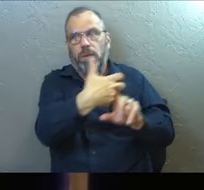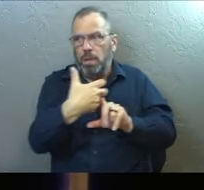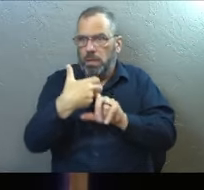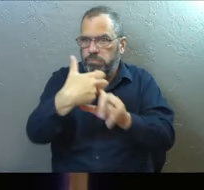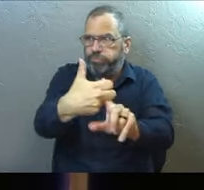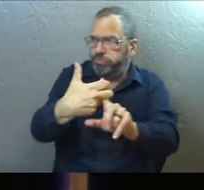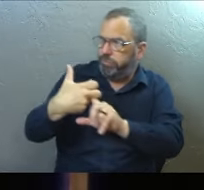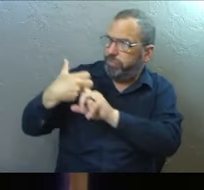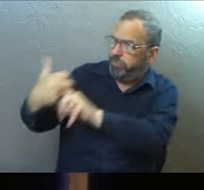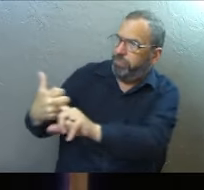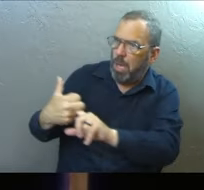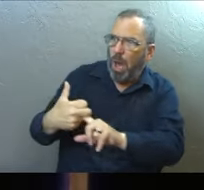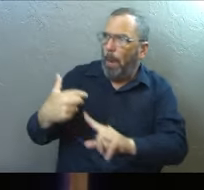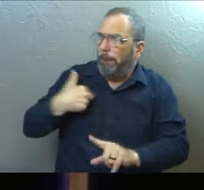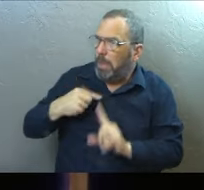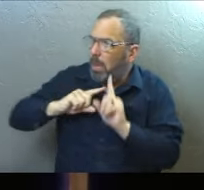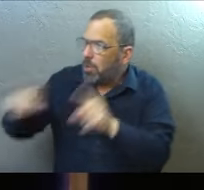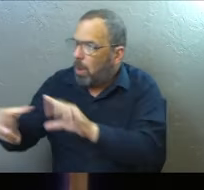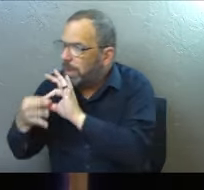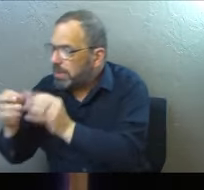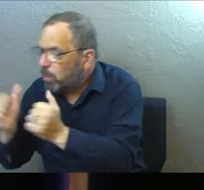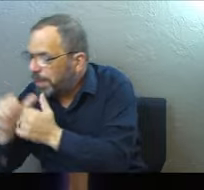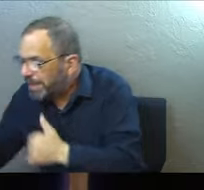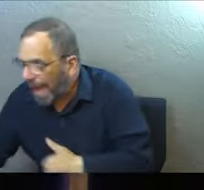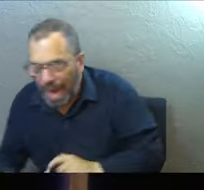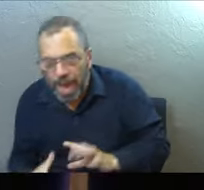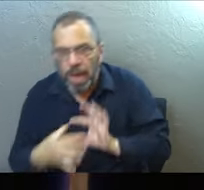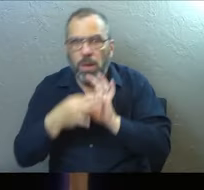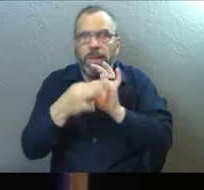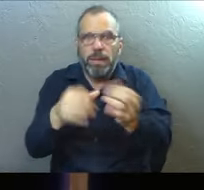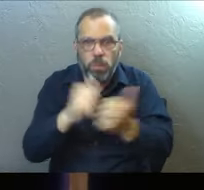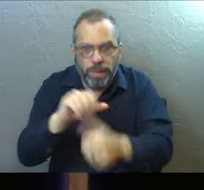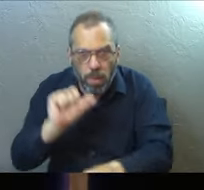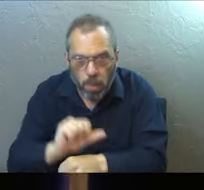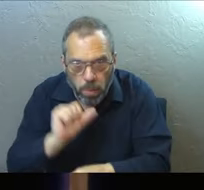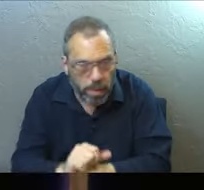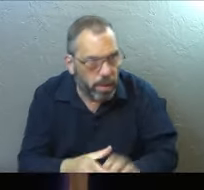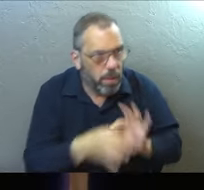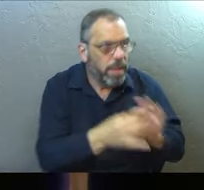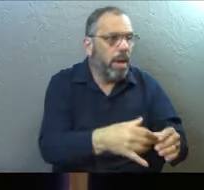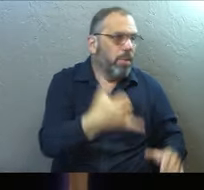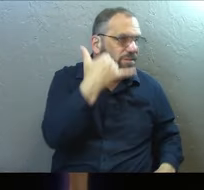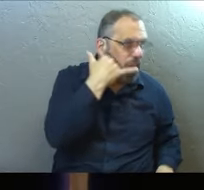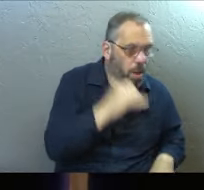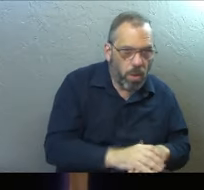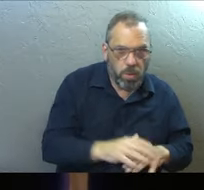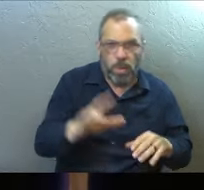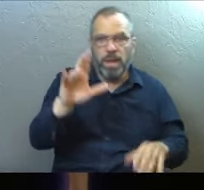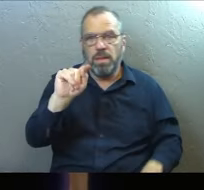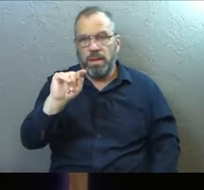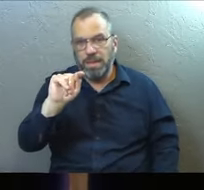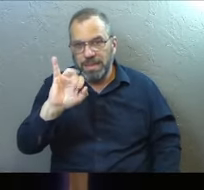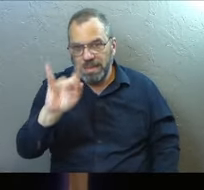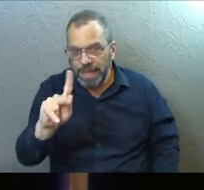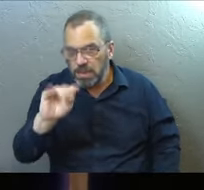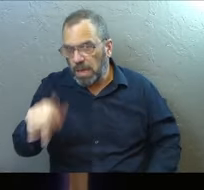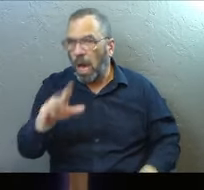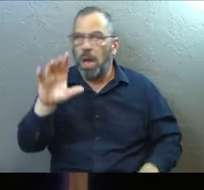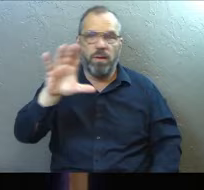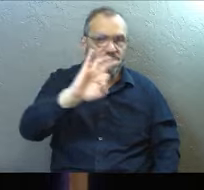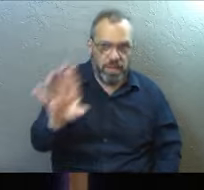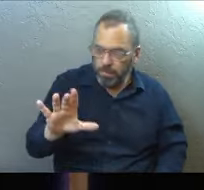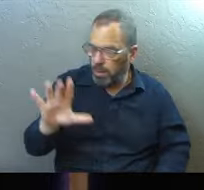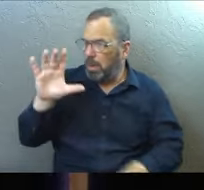direction. Everything wants us to have a relationship with all of that stuff, with your phone, with social media, with the news, with work, whatever it